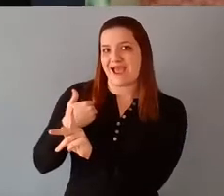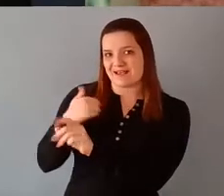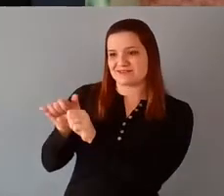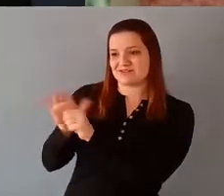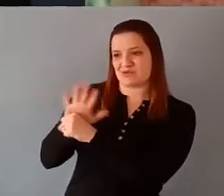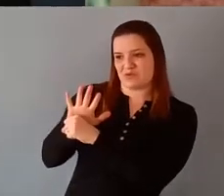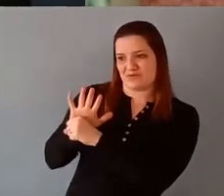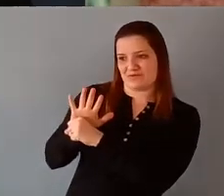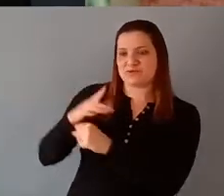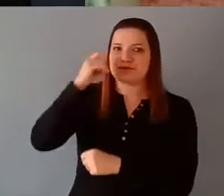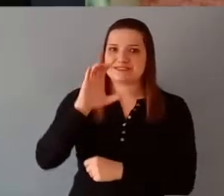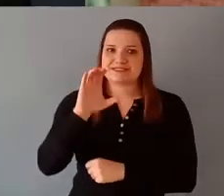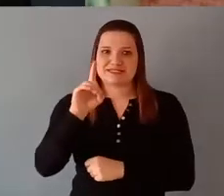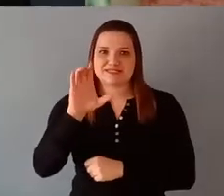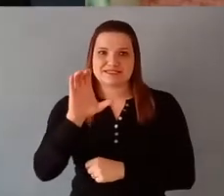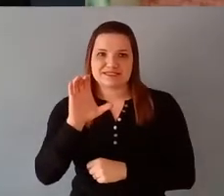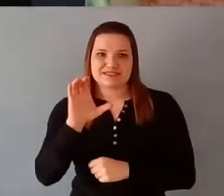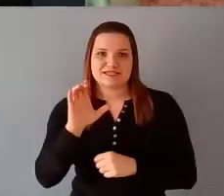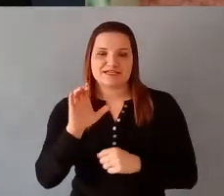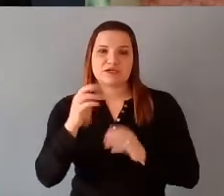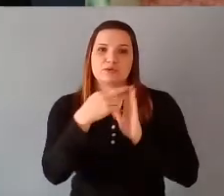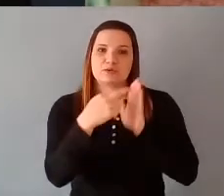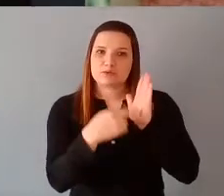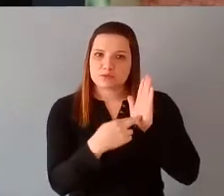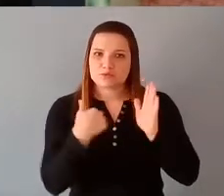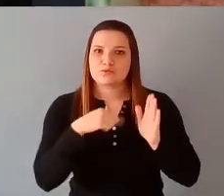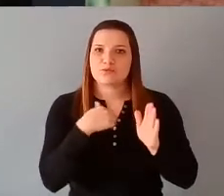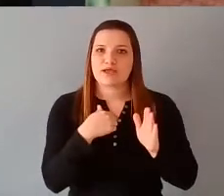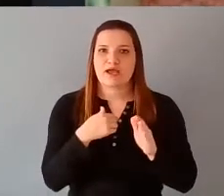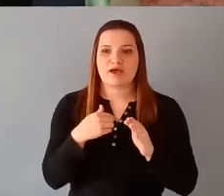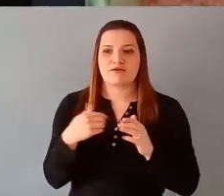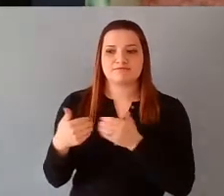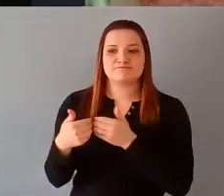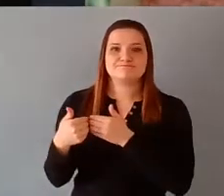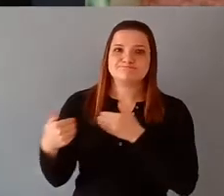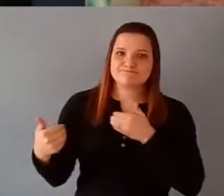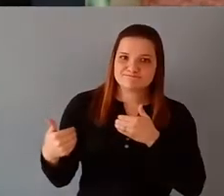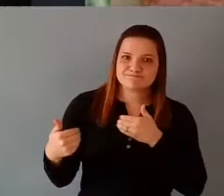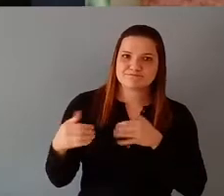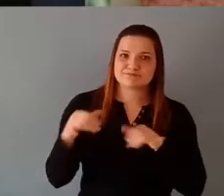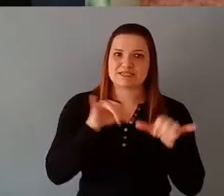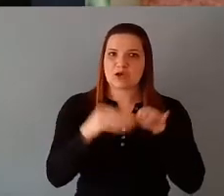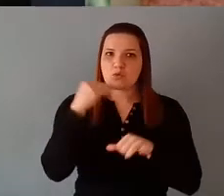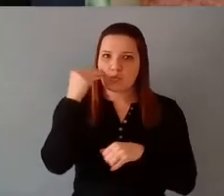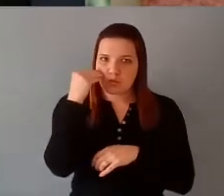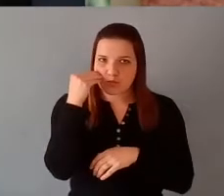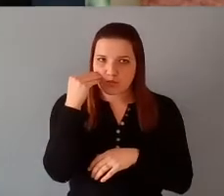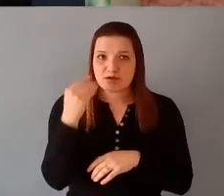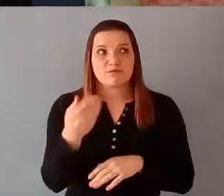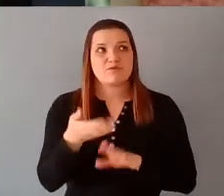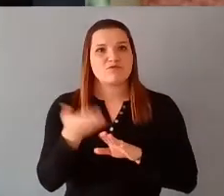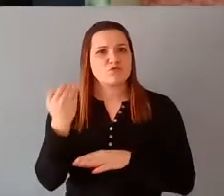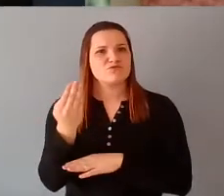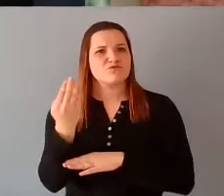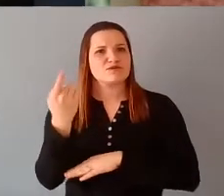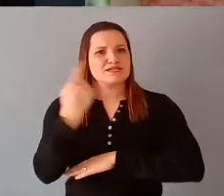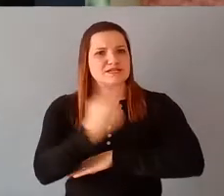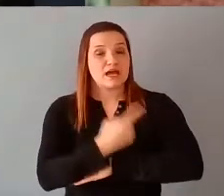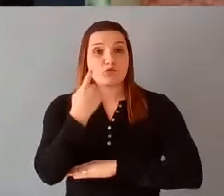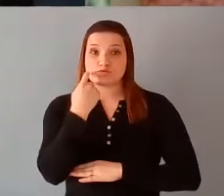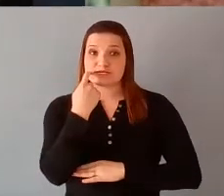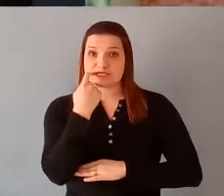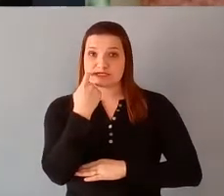CDC guidelines, we have to quarantine them. It was for a 14-day period, but most recently